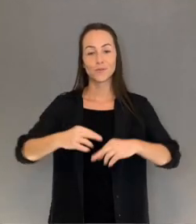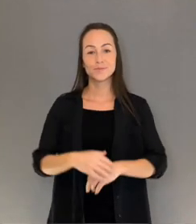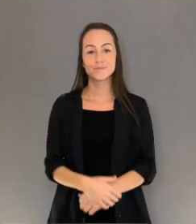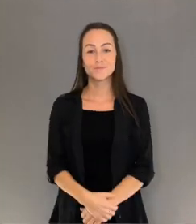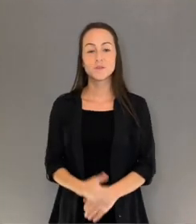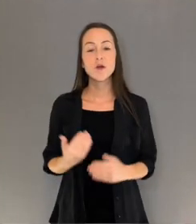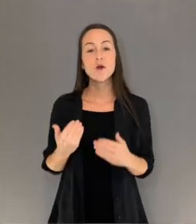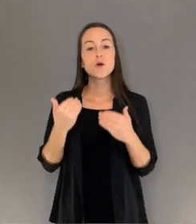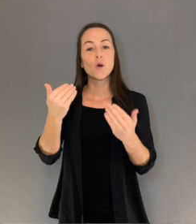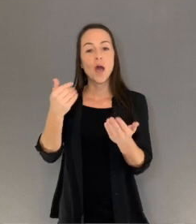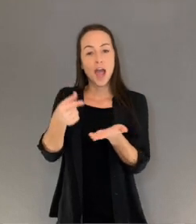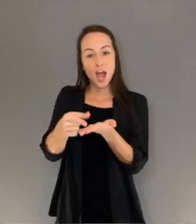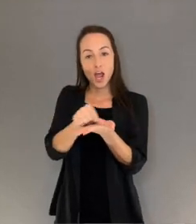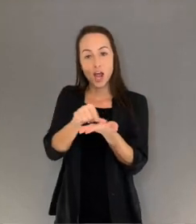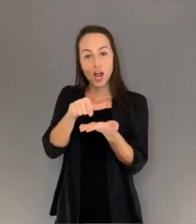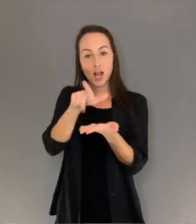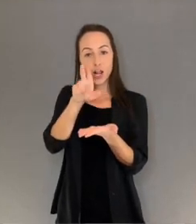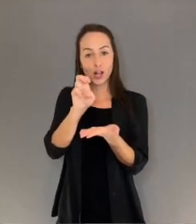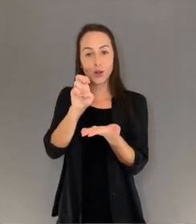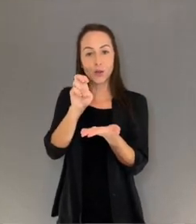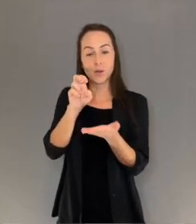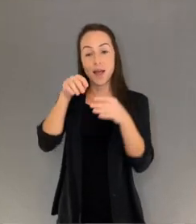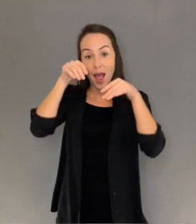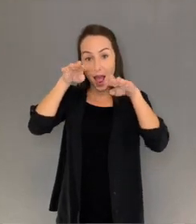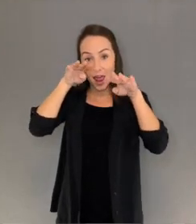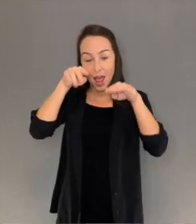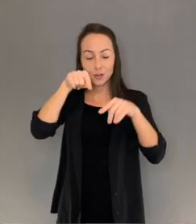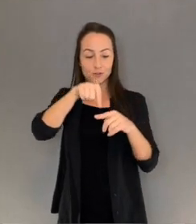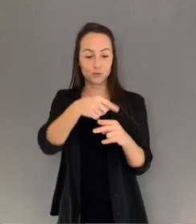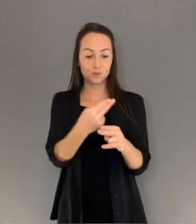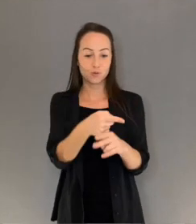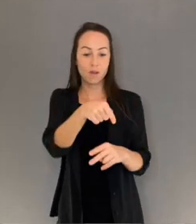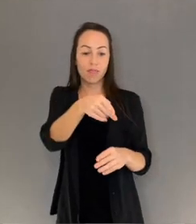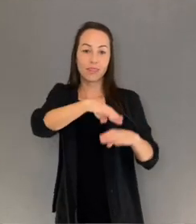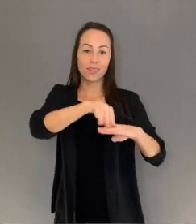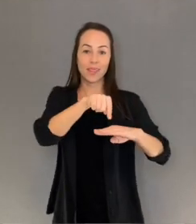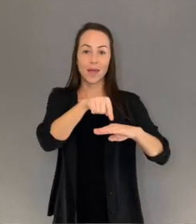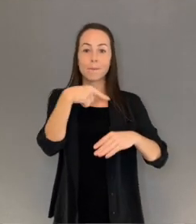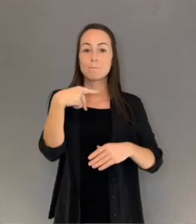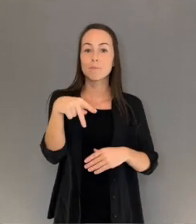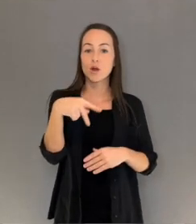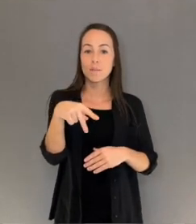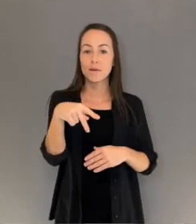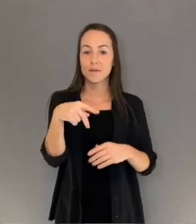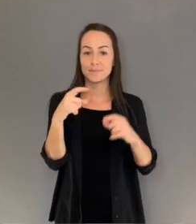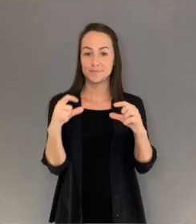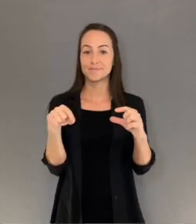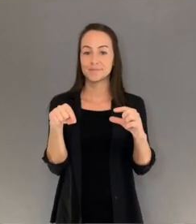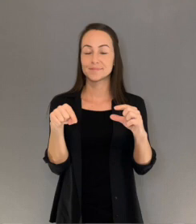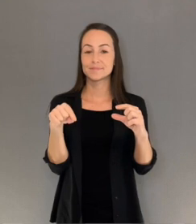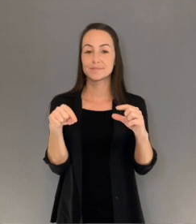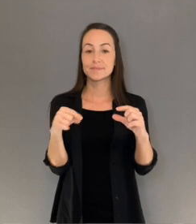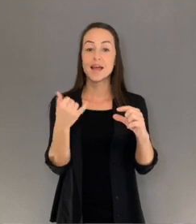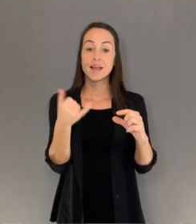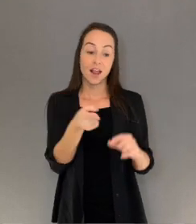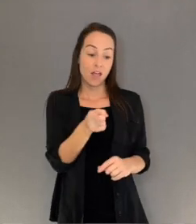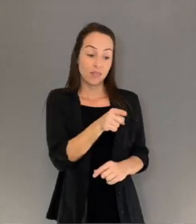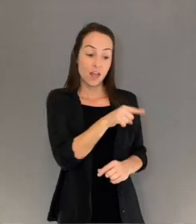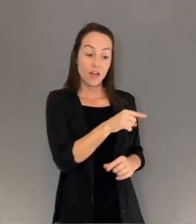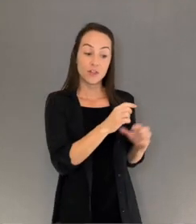purple half circle or eyelid and trim as needed. Glue all the cut circles of the eye on top of each